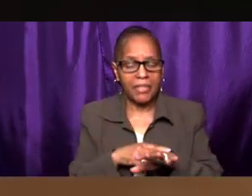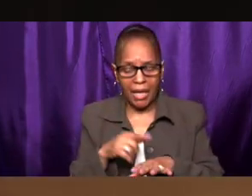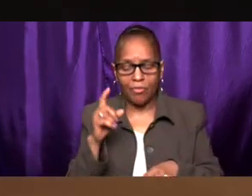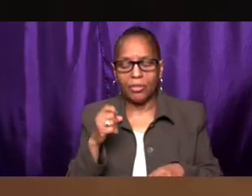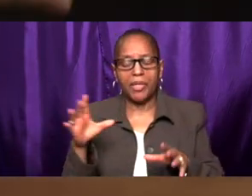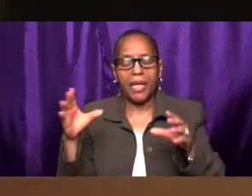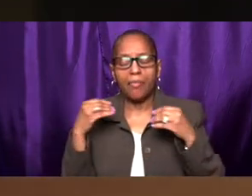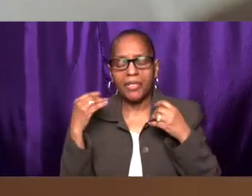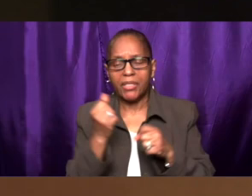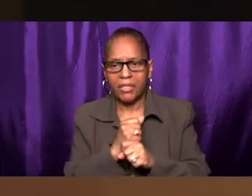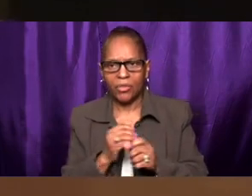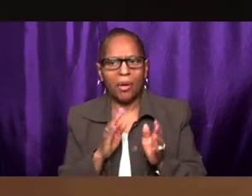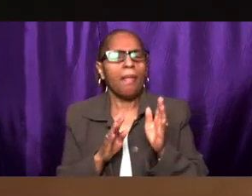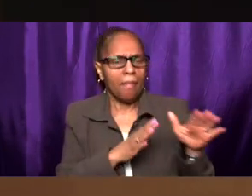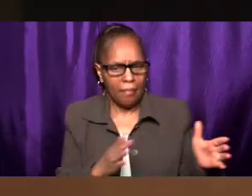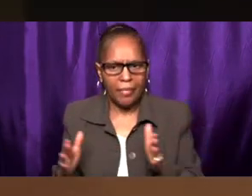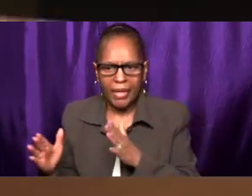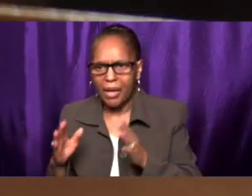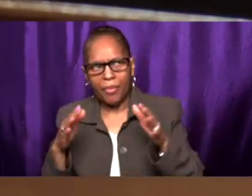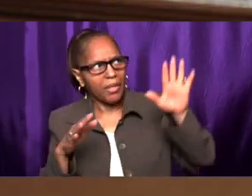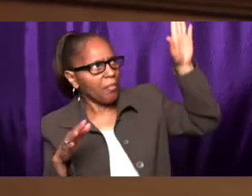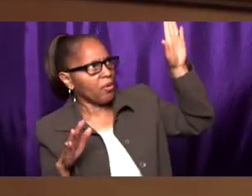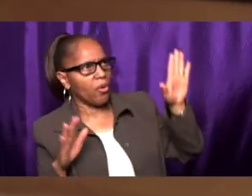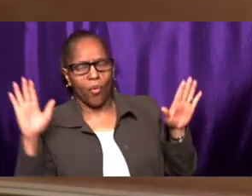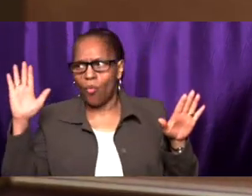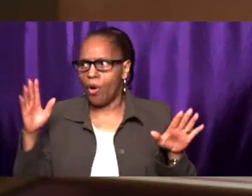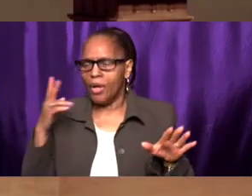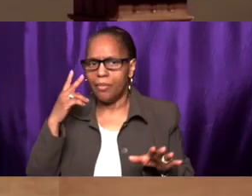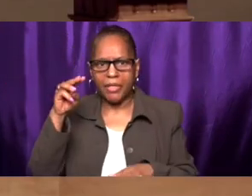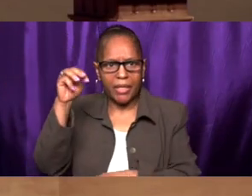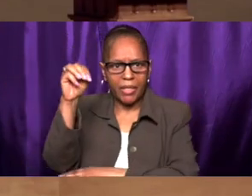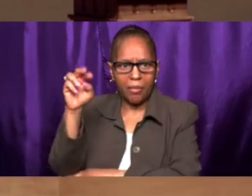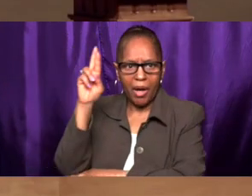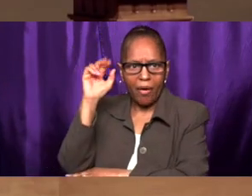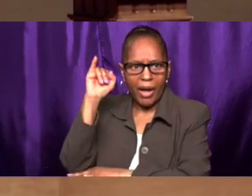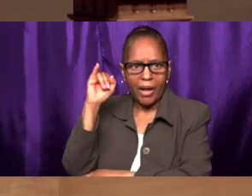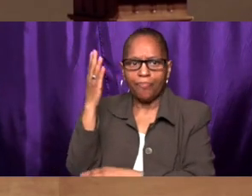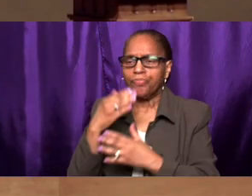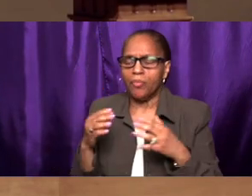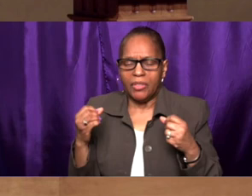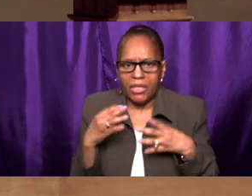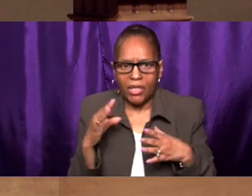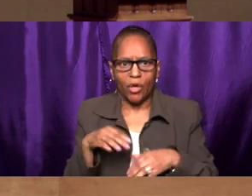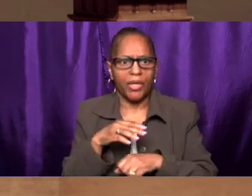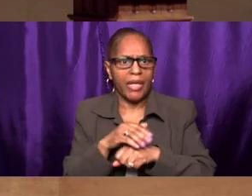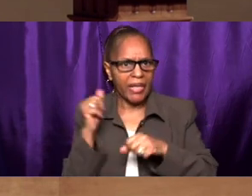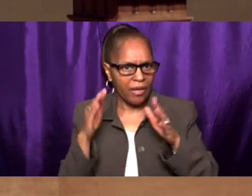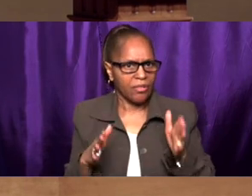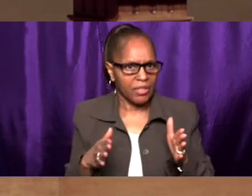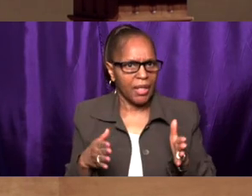to be able to get your strategy. Put it up on the wall. Let me see the MRI. Some of y'all are scared to go to counseling. Let me help